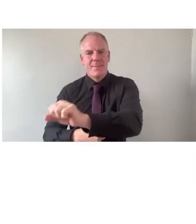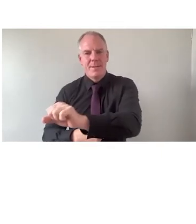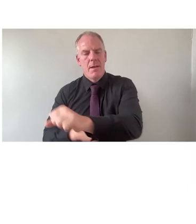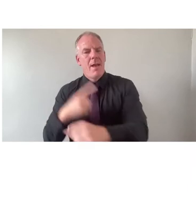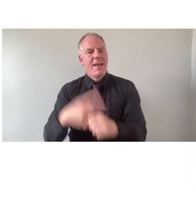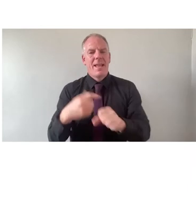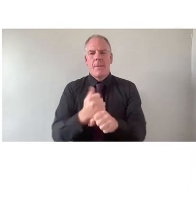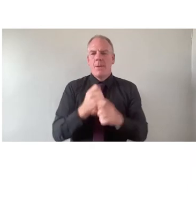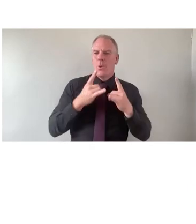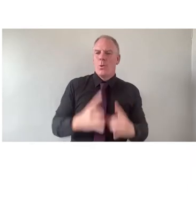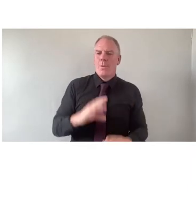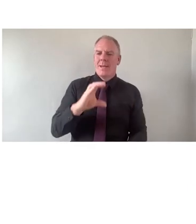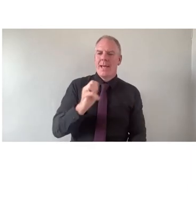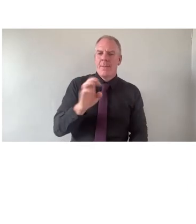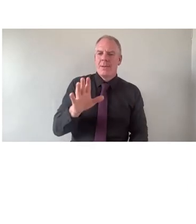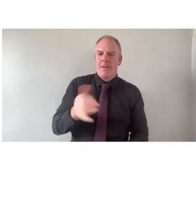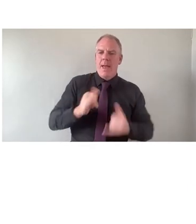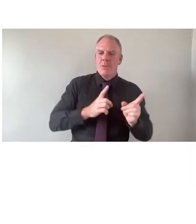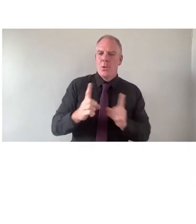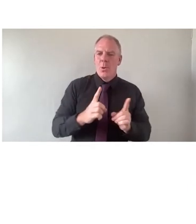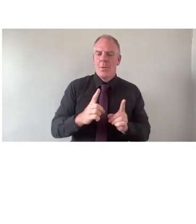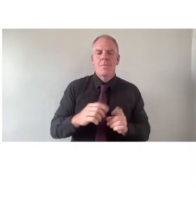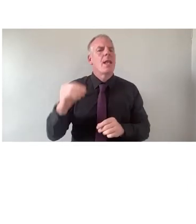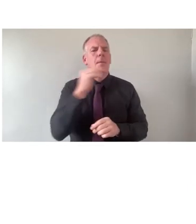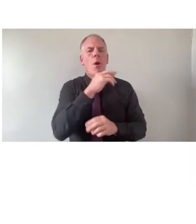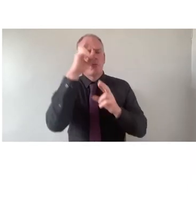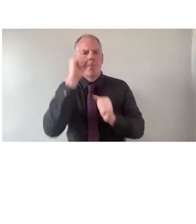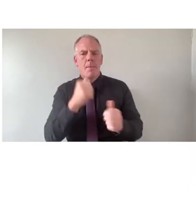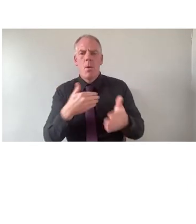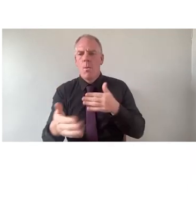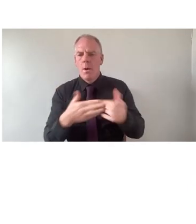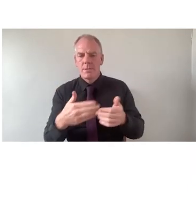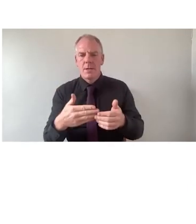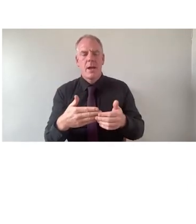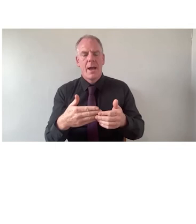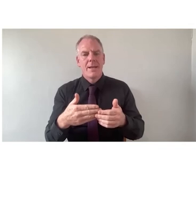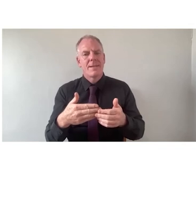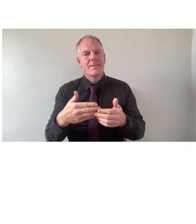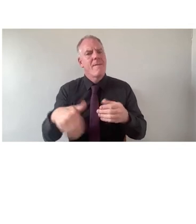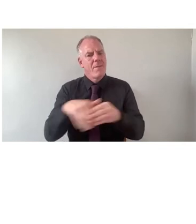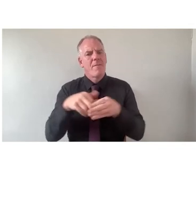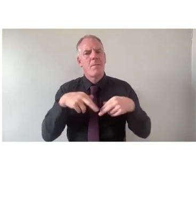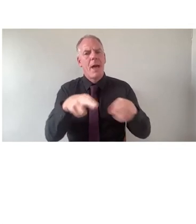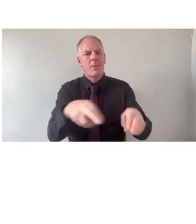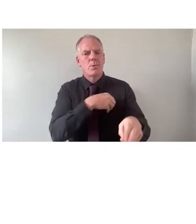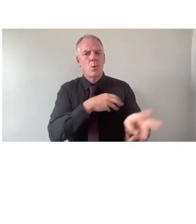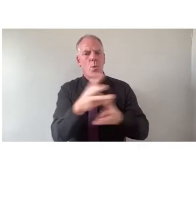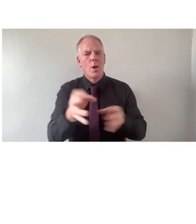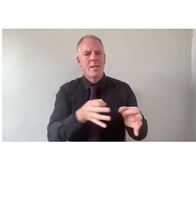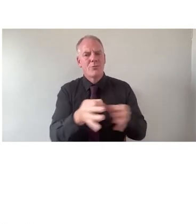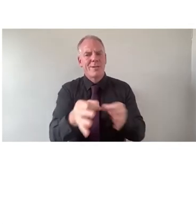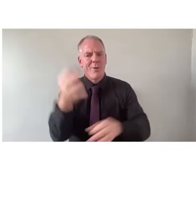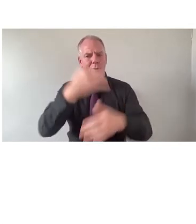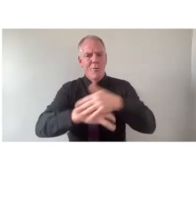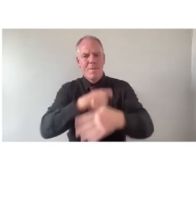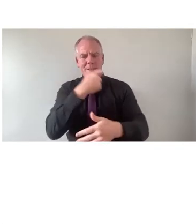capital argument. And I think an important takeaway here, and this also falls out of the Pathways to Work strategy, is, the government has committed